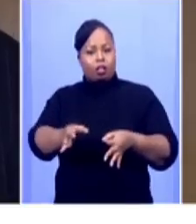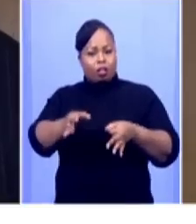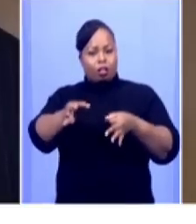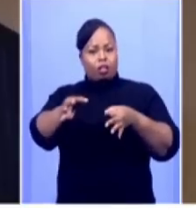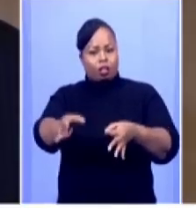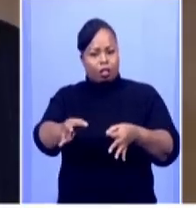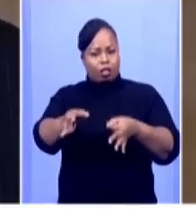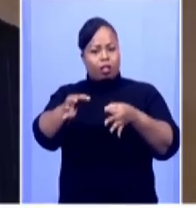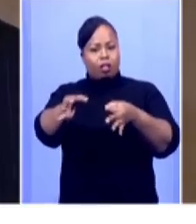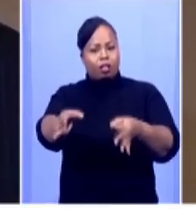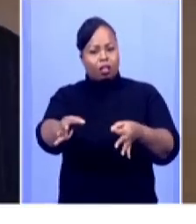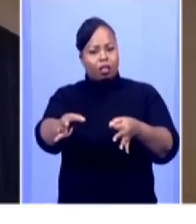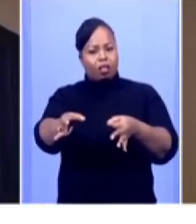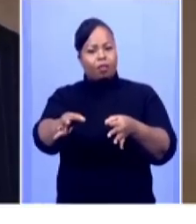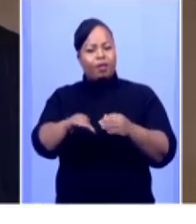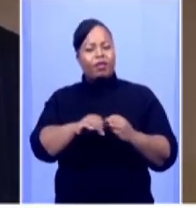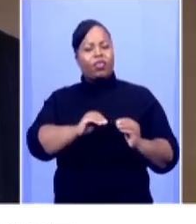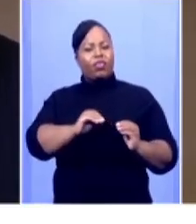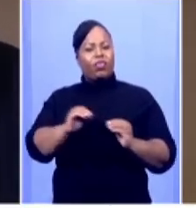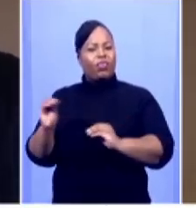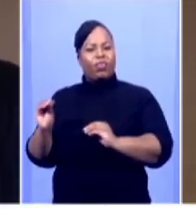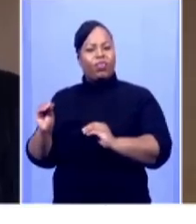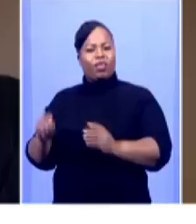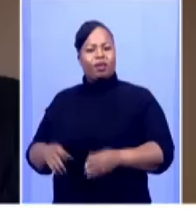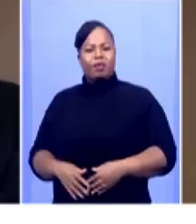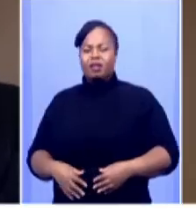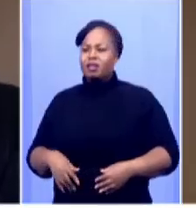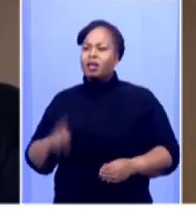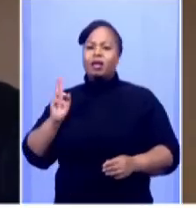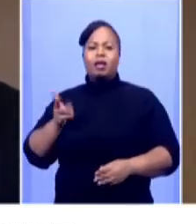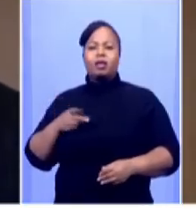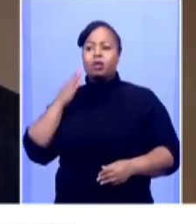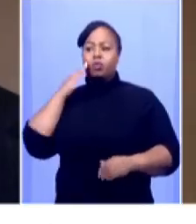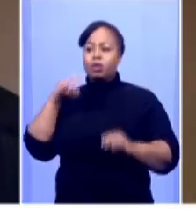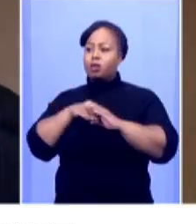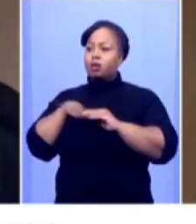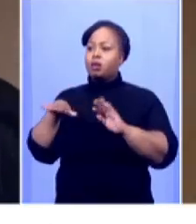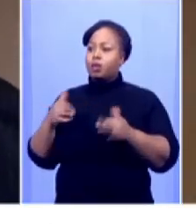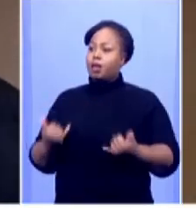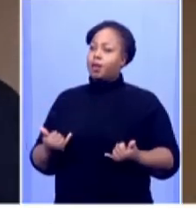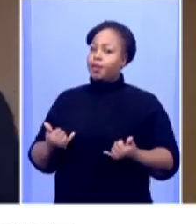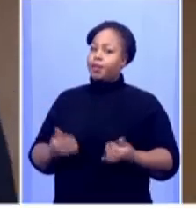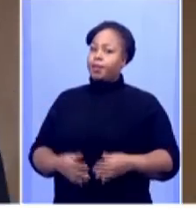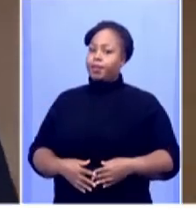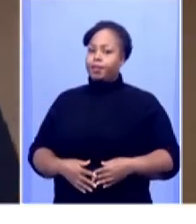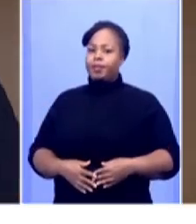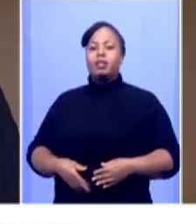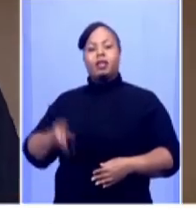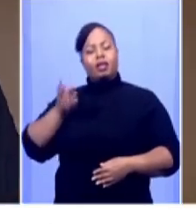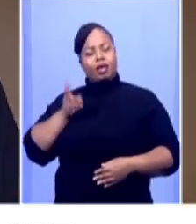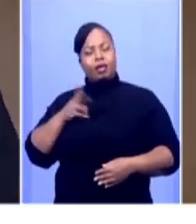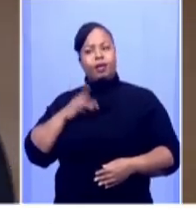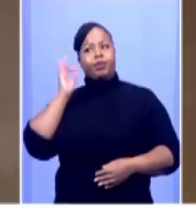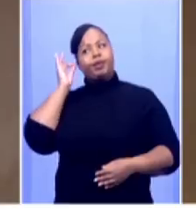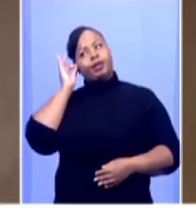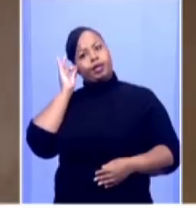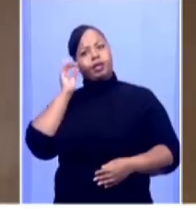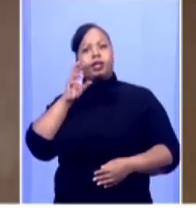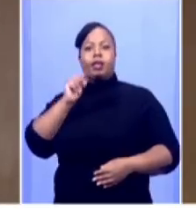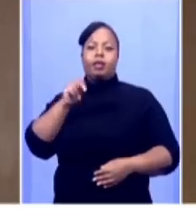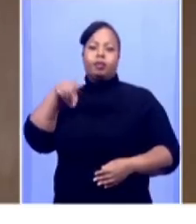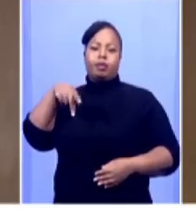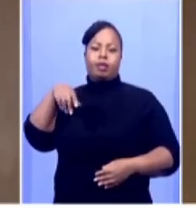postponed and postponed. And even when we get out now, you are going to hear the National